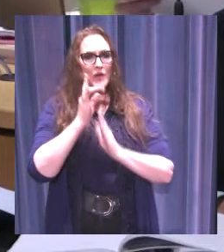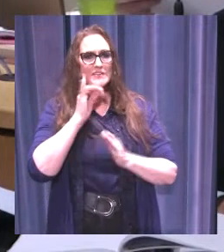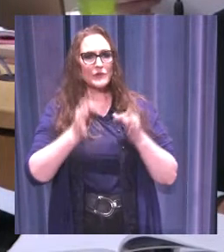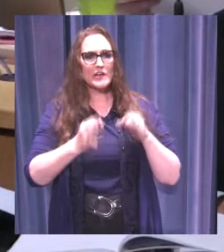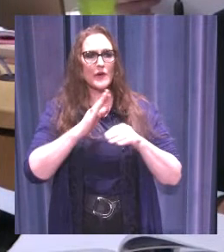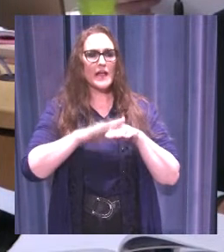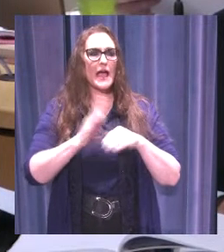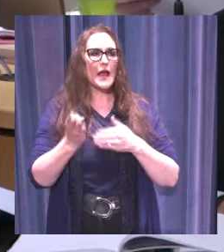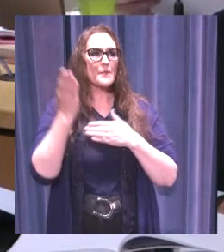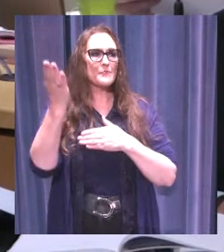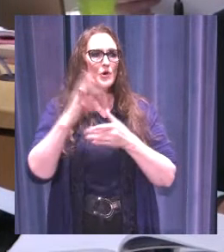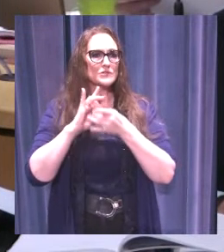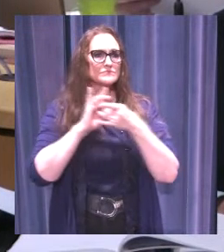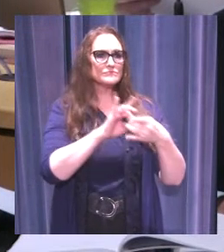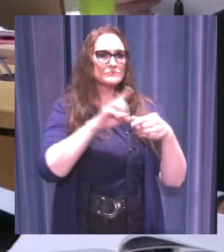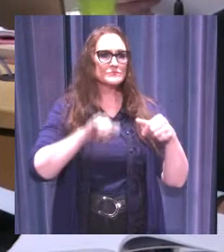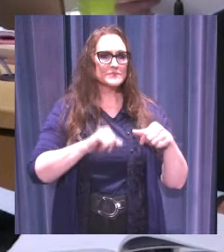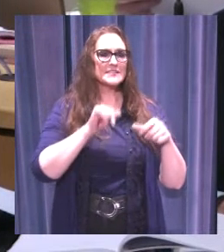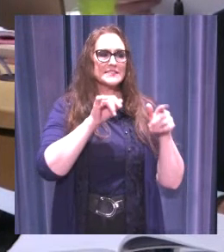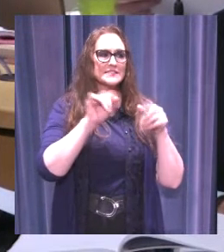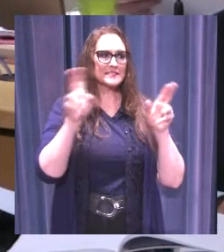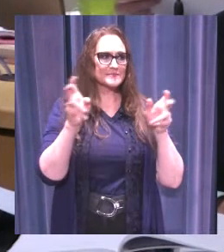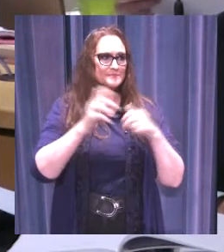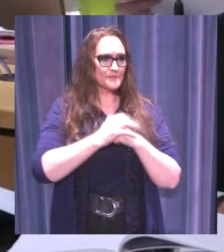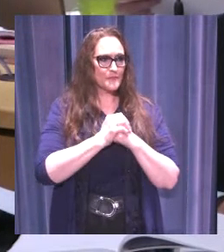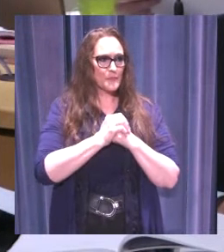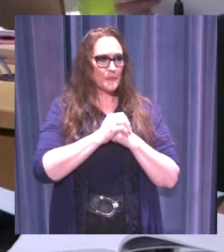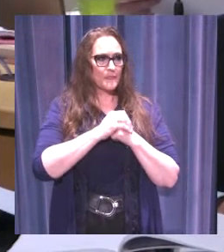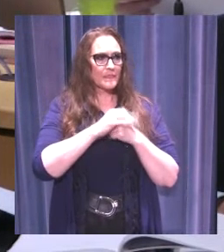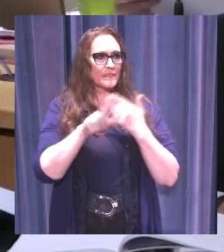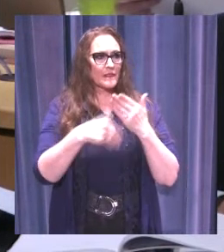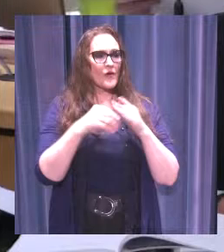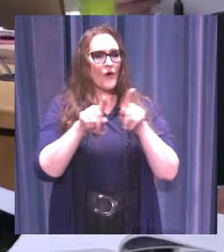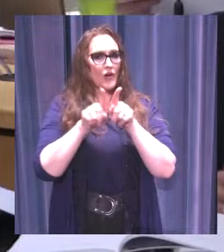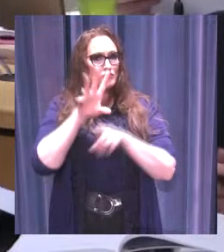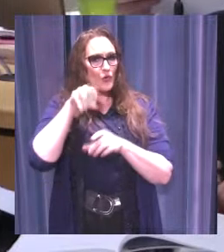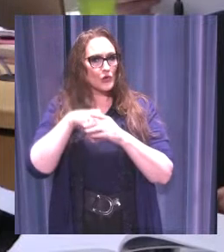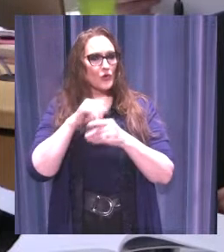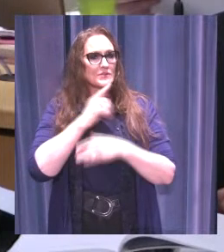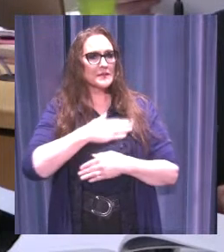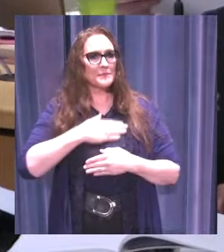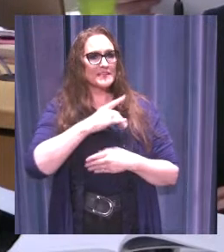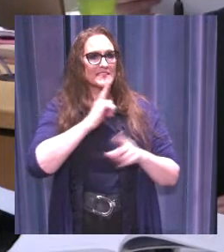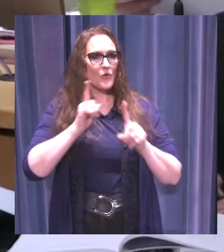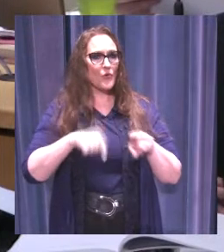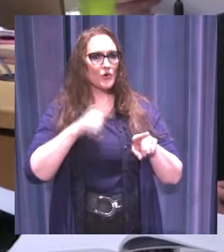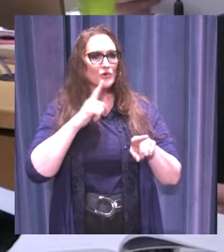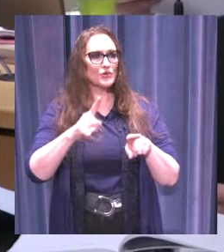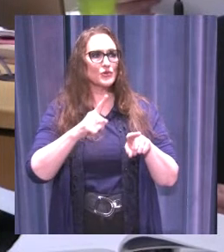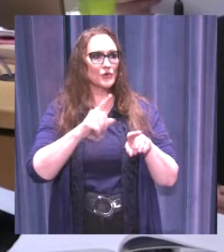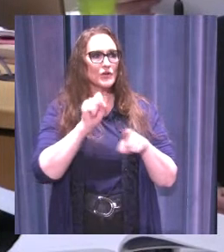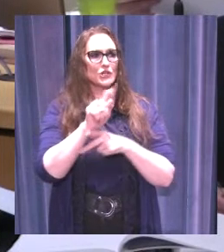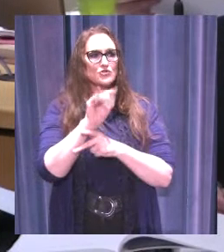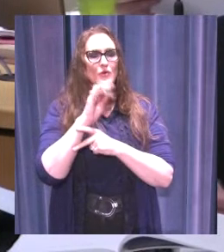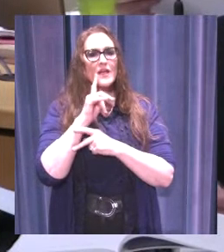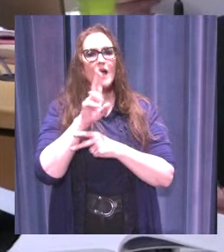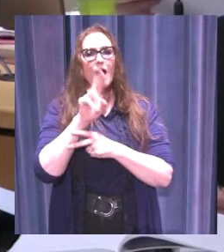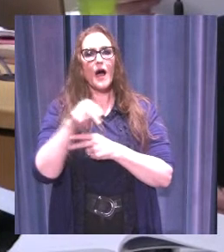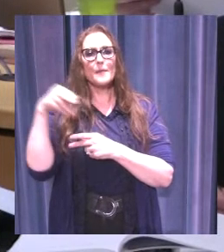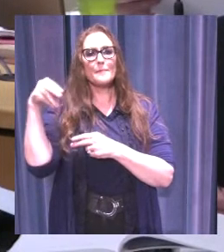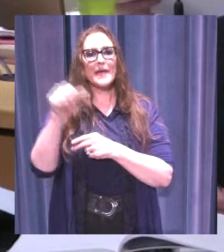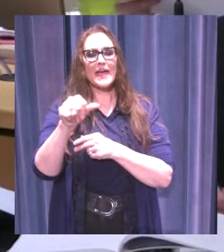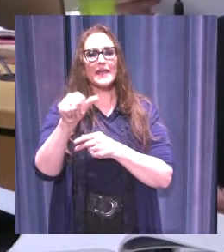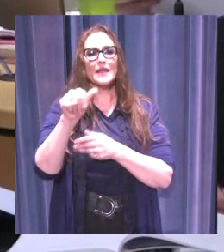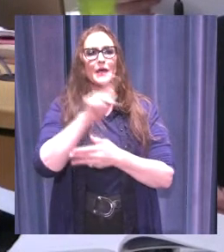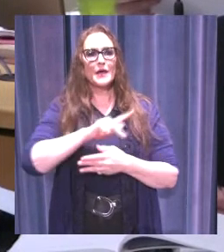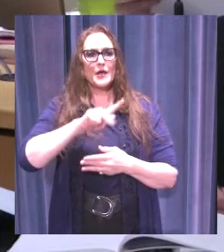on motion relative to the above referenced matter. Also enclosed, please find the proposed order to strike unpaid personal property taxes